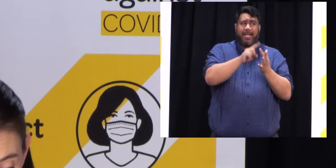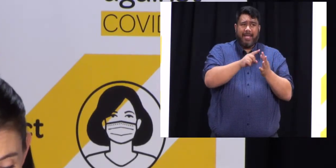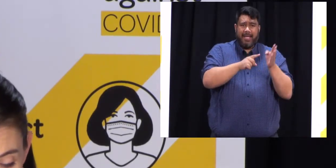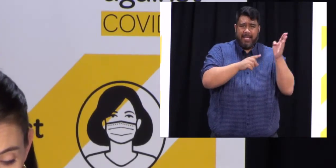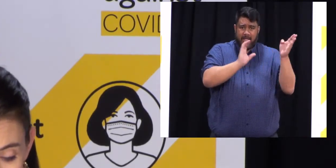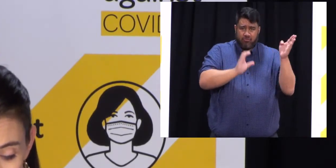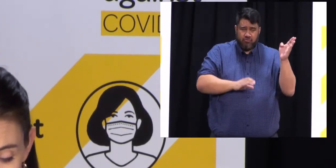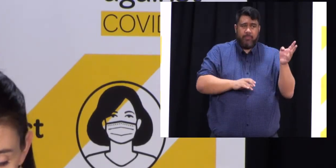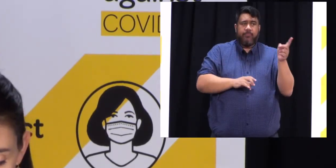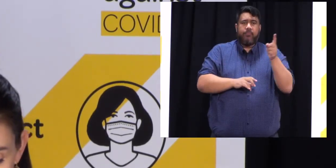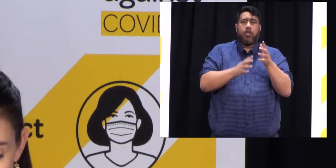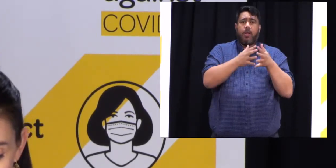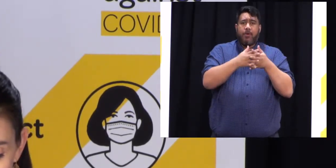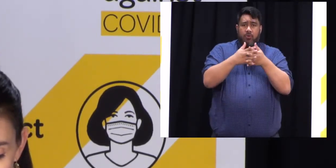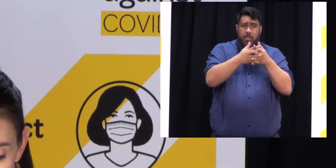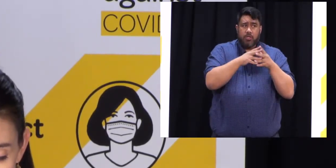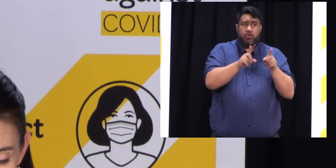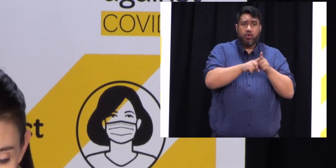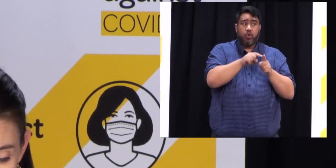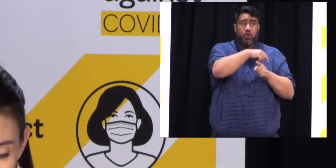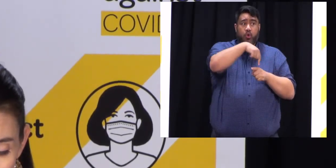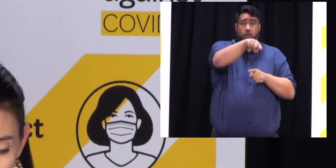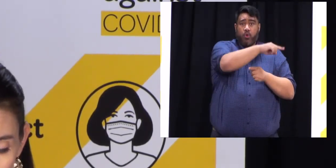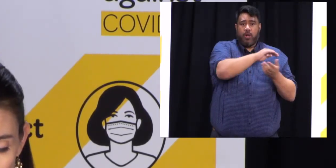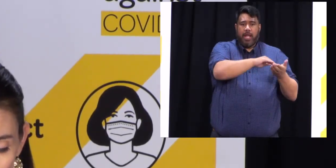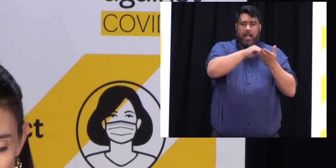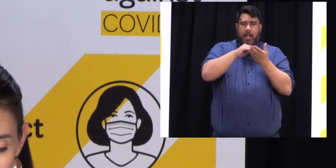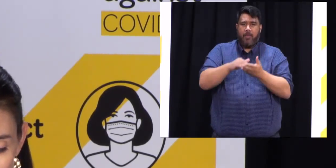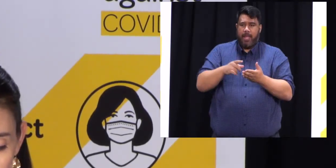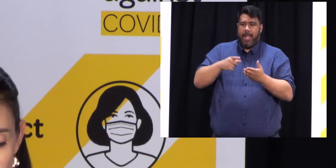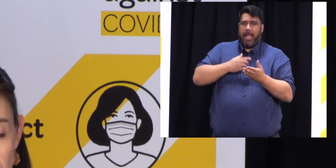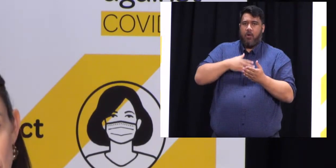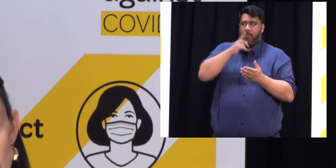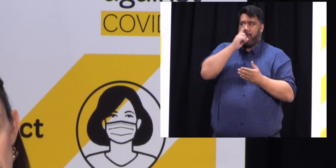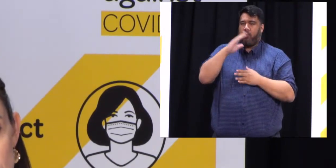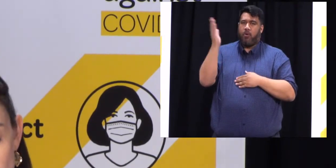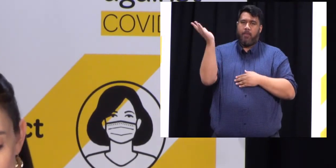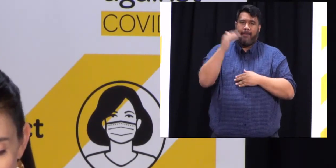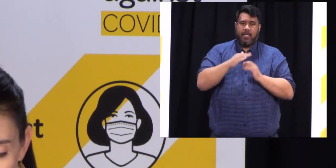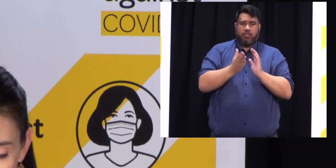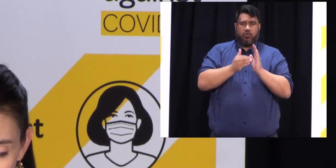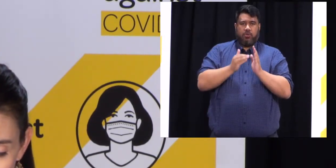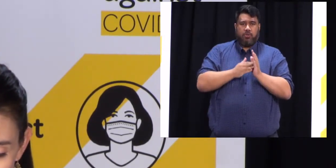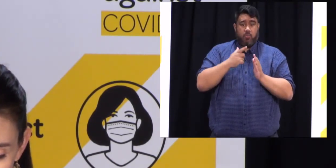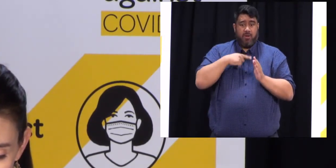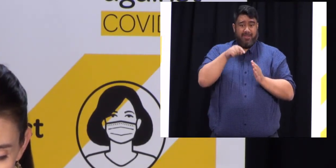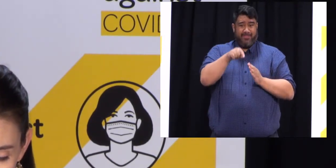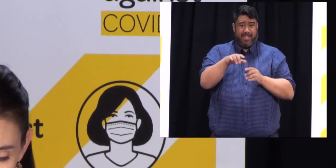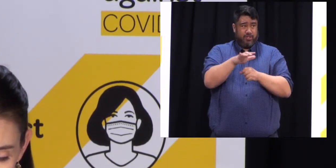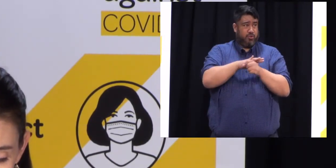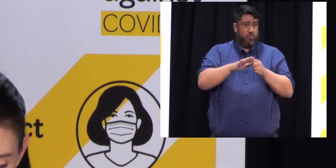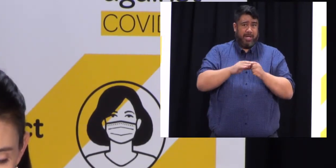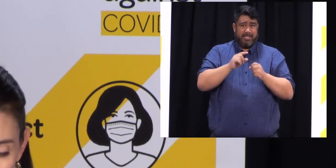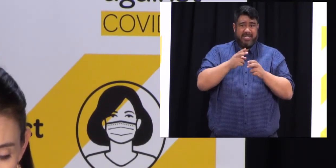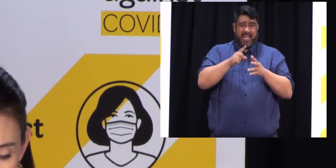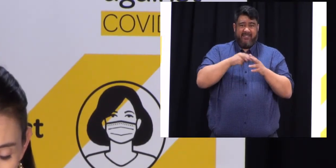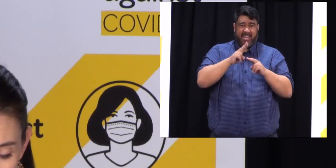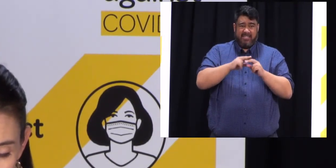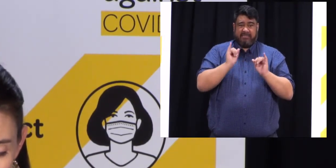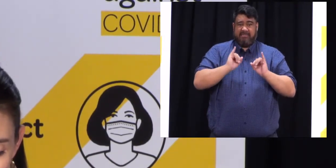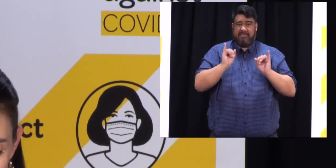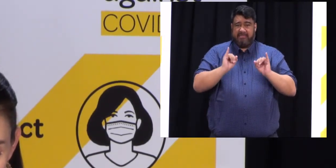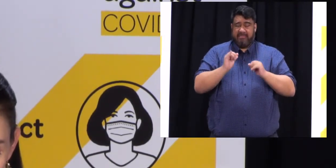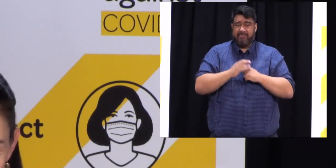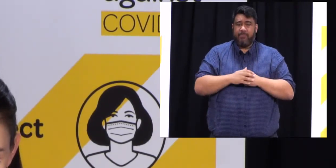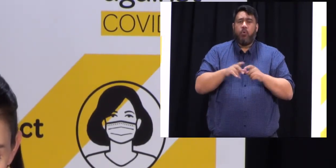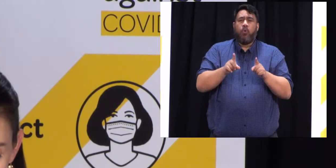the US, who worked on securing the airport, for their continued support in what remains a very difficult situation on the ground. I also want to pass